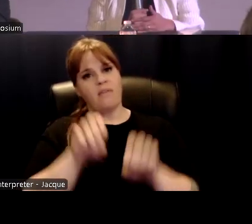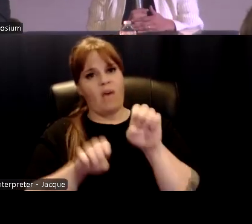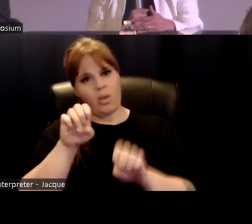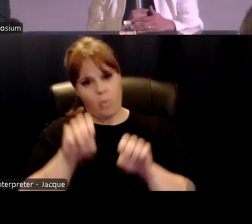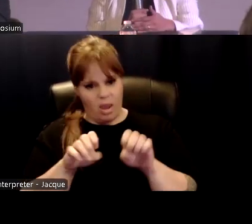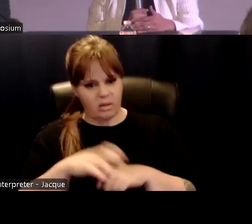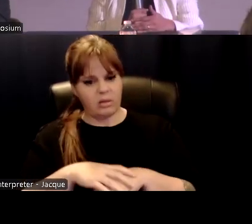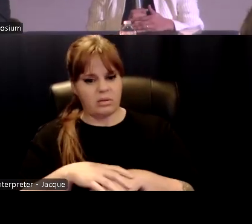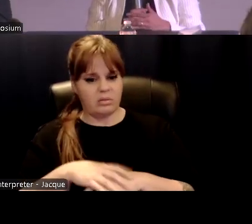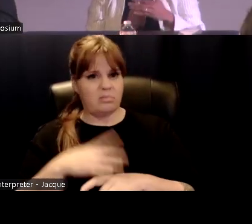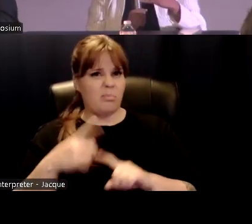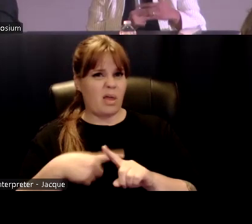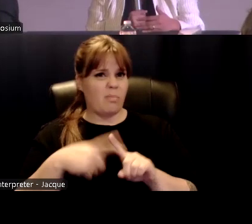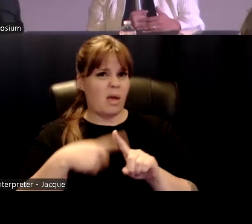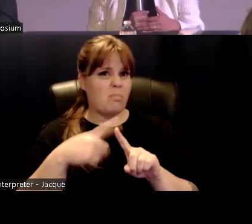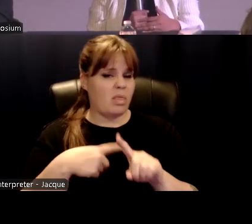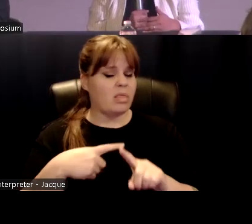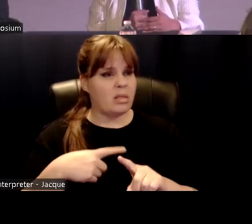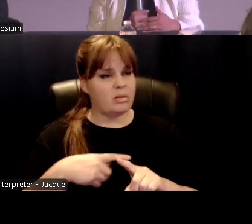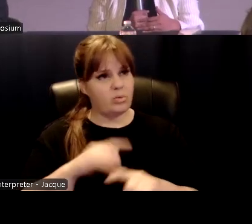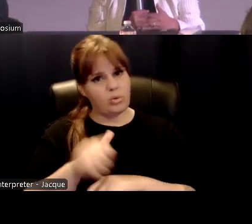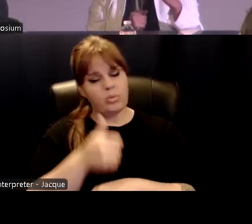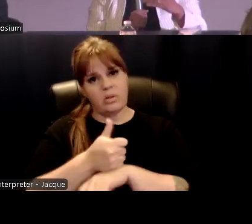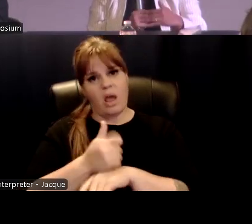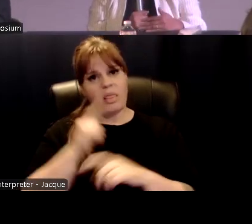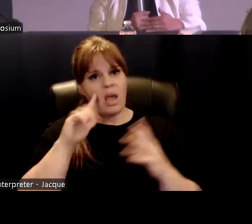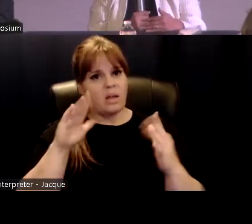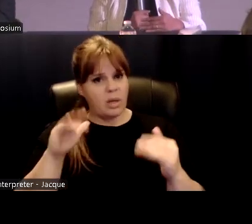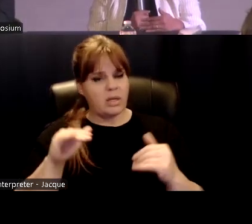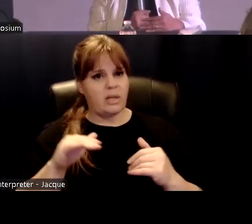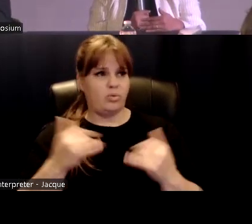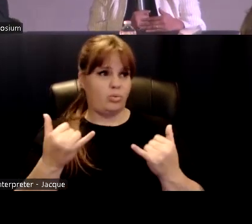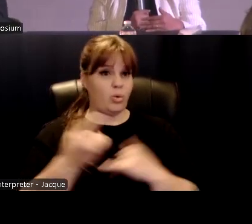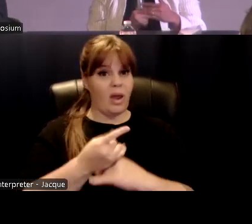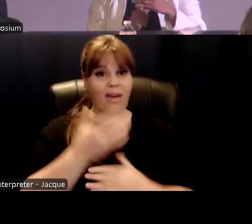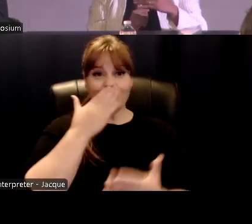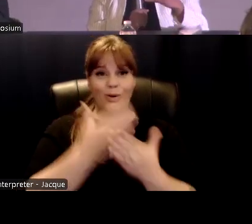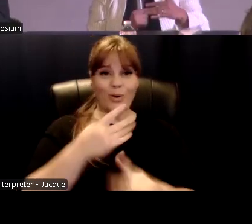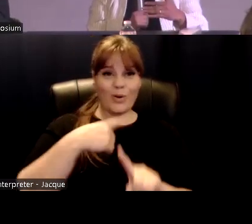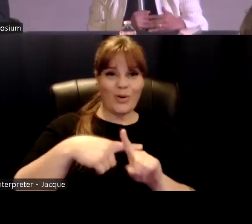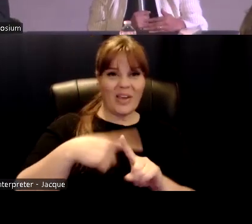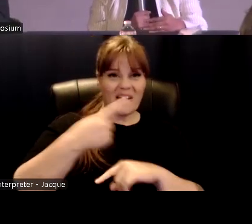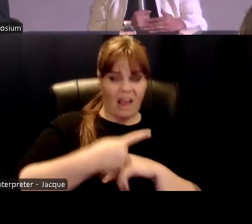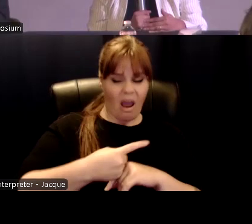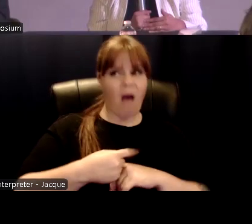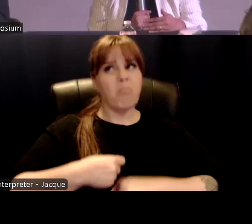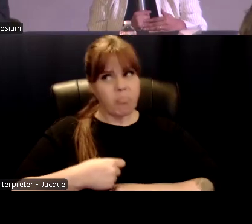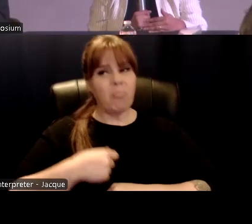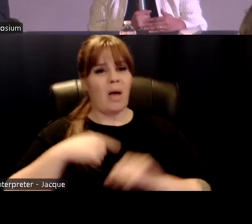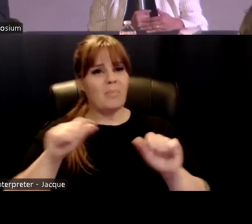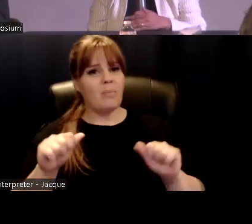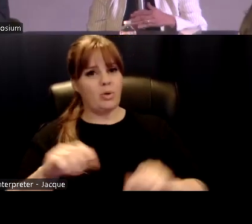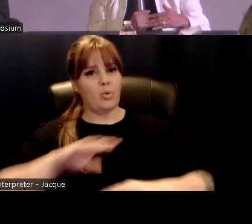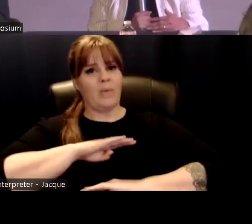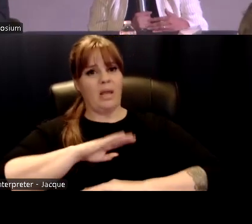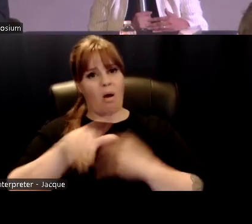know, a month by month level, to set the expectations that today is a good day and I'm able to meet all of